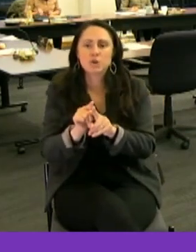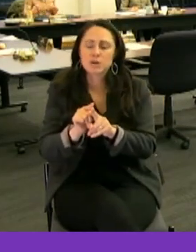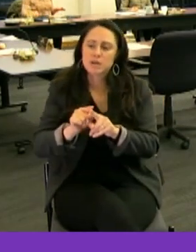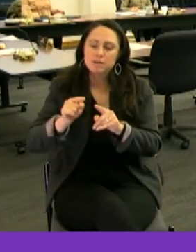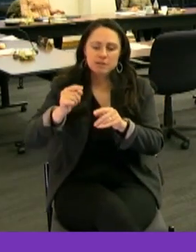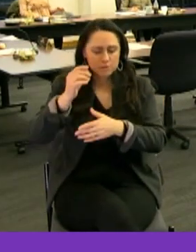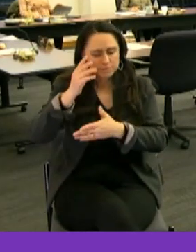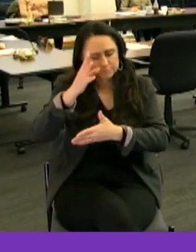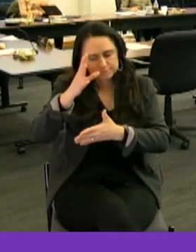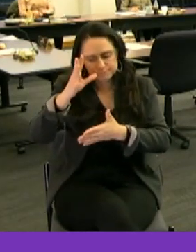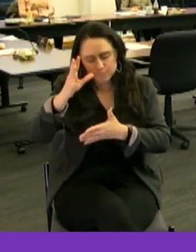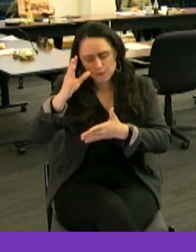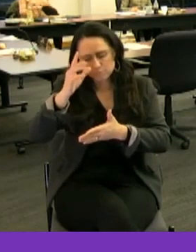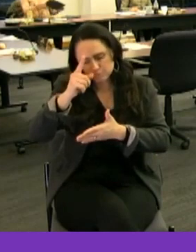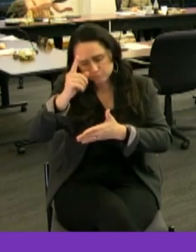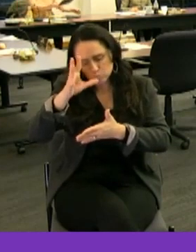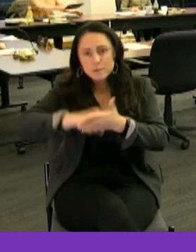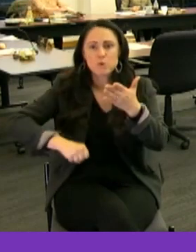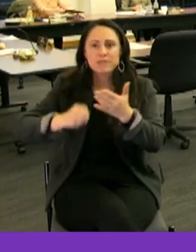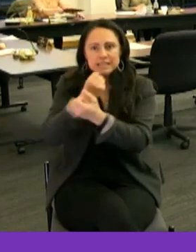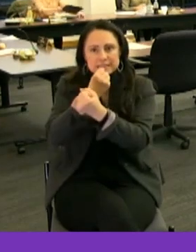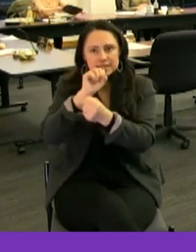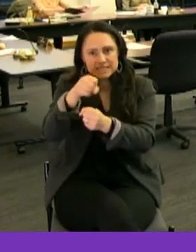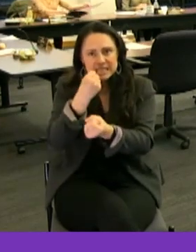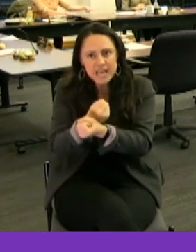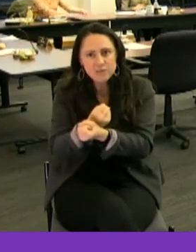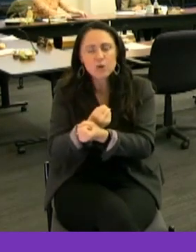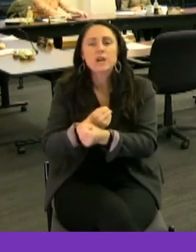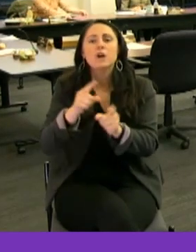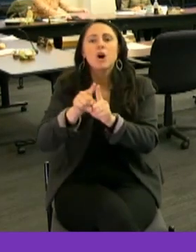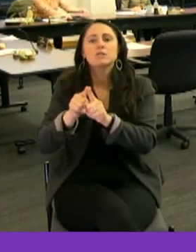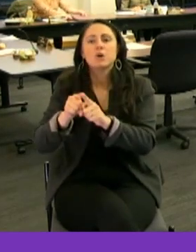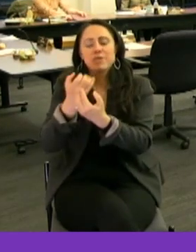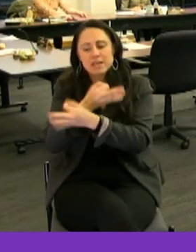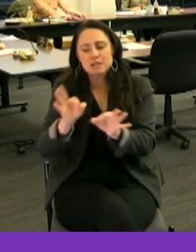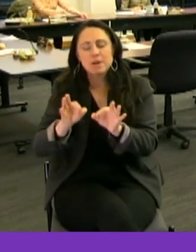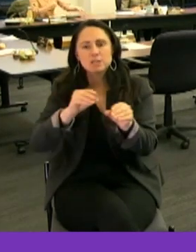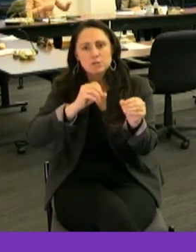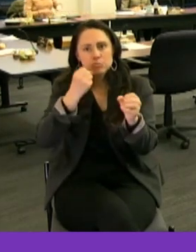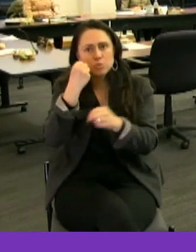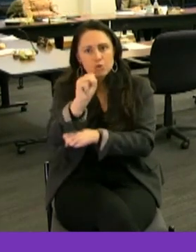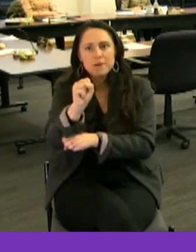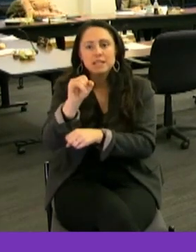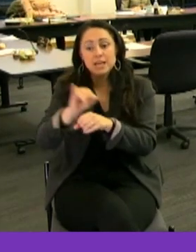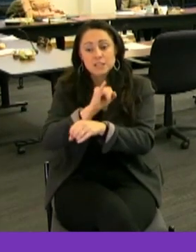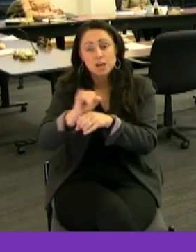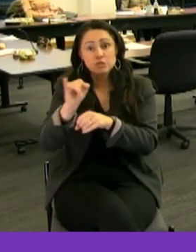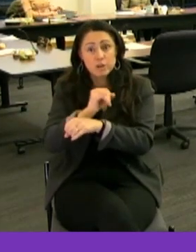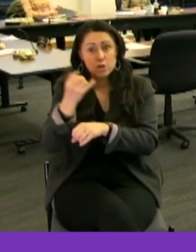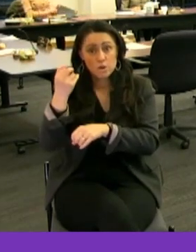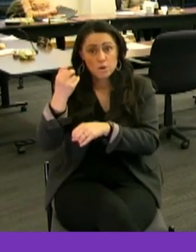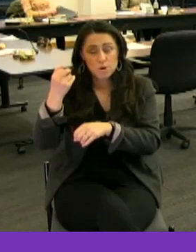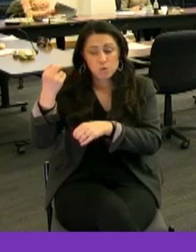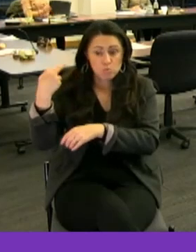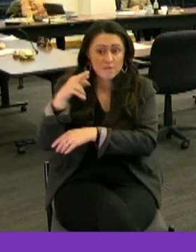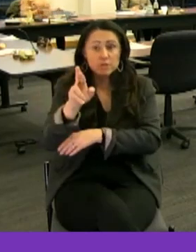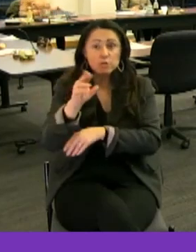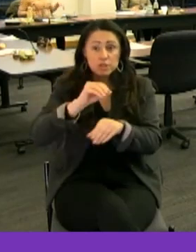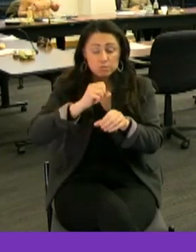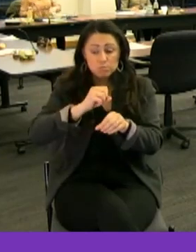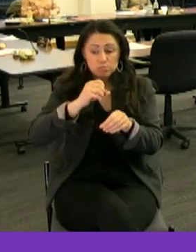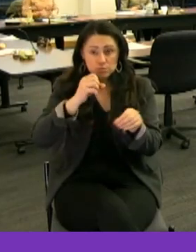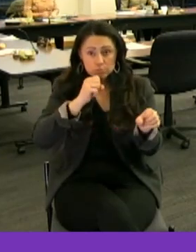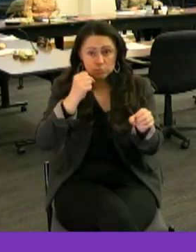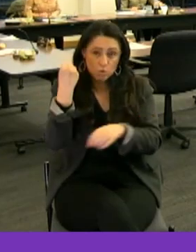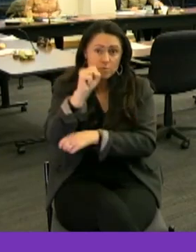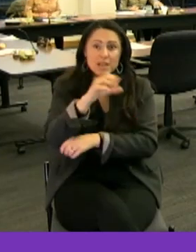abolitionist movement, the emancipation movement, the industrial labor movement, the civil rights movement, and other social and political